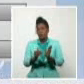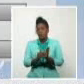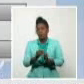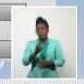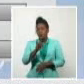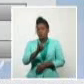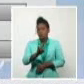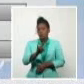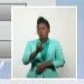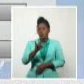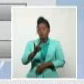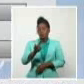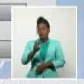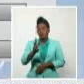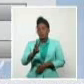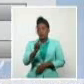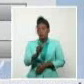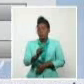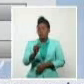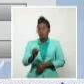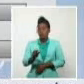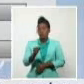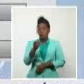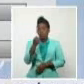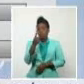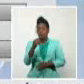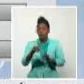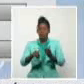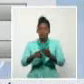3,713,730 confirmed cases.